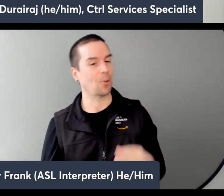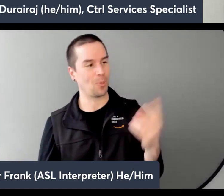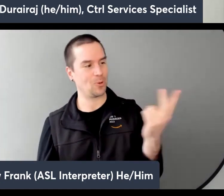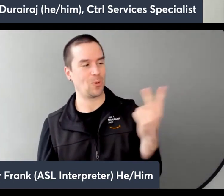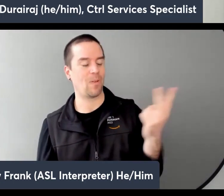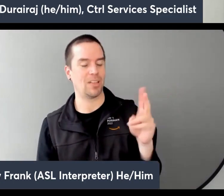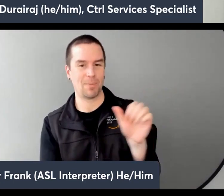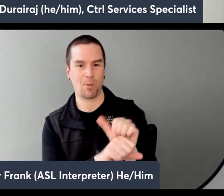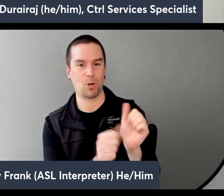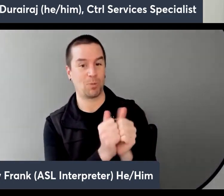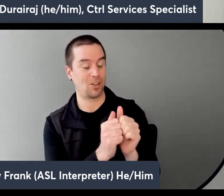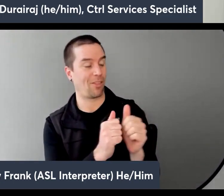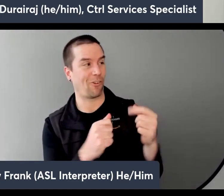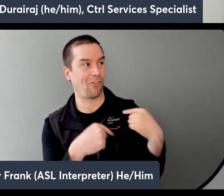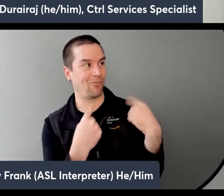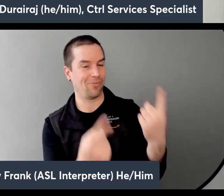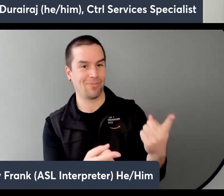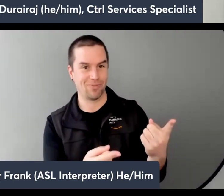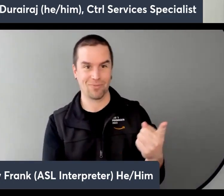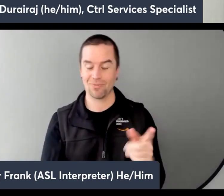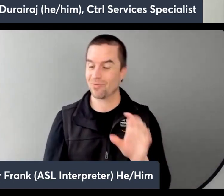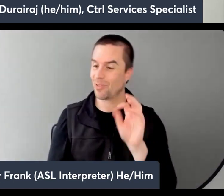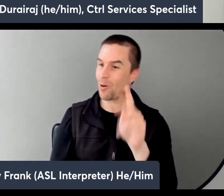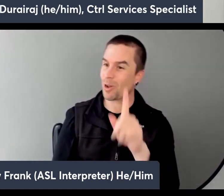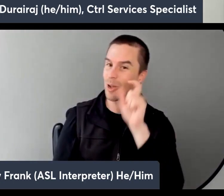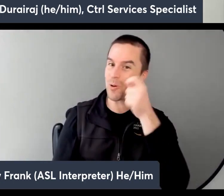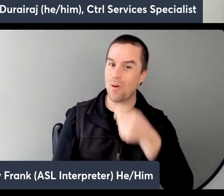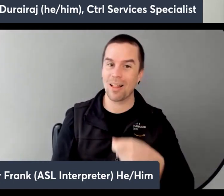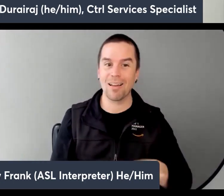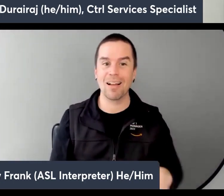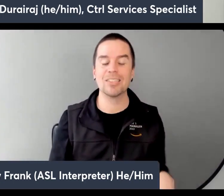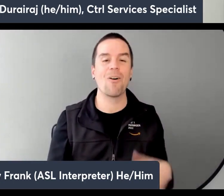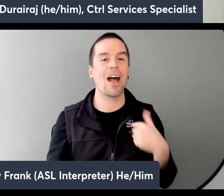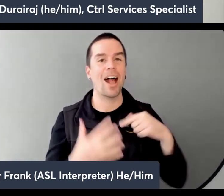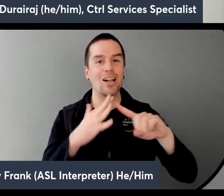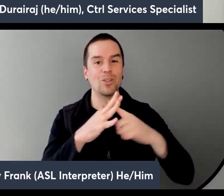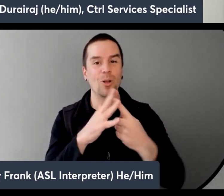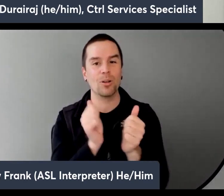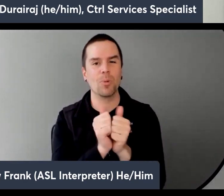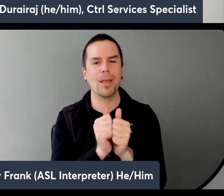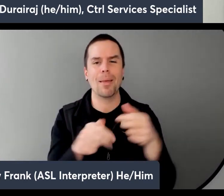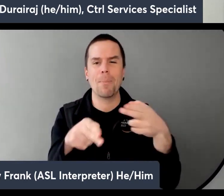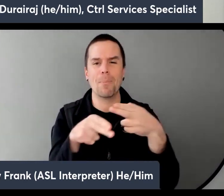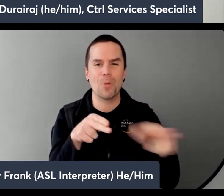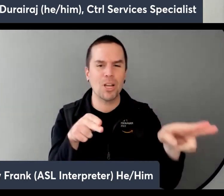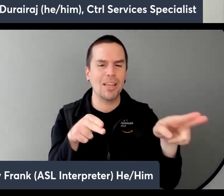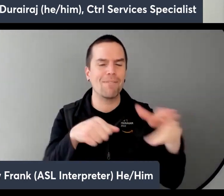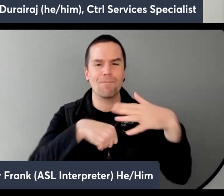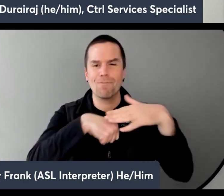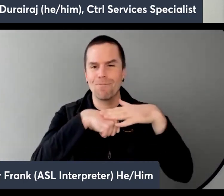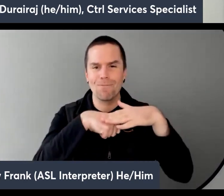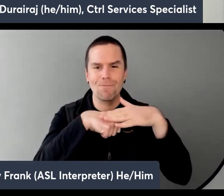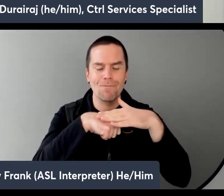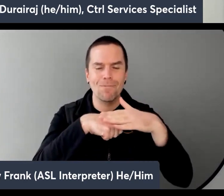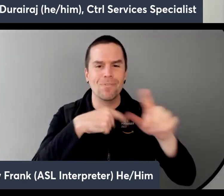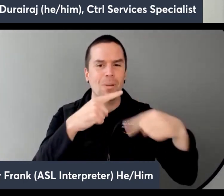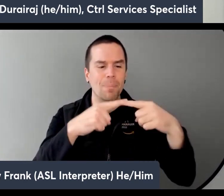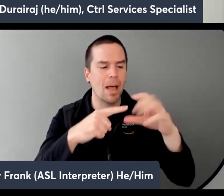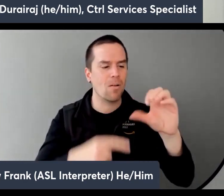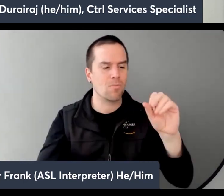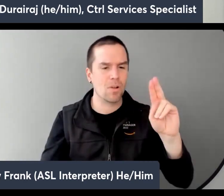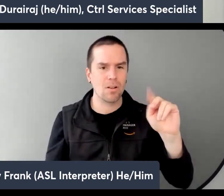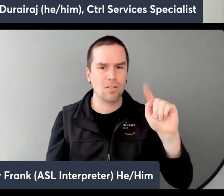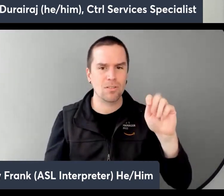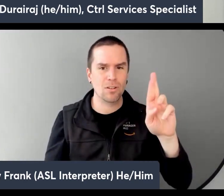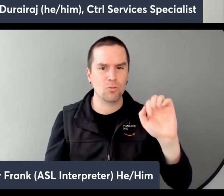back. Okay, cool. So I kind of started off with a brief overview of Control Tower, but for our